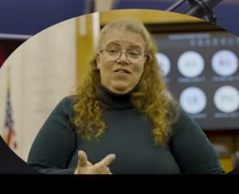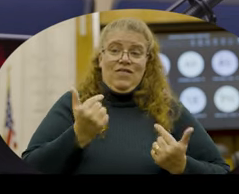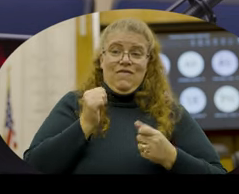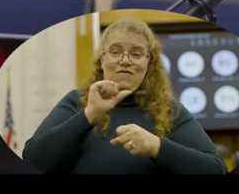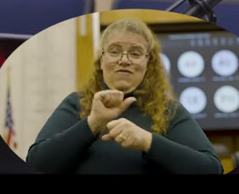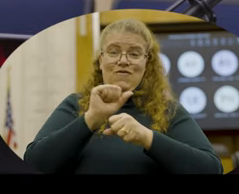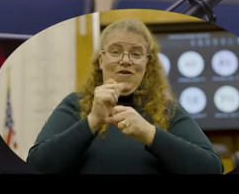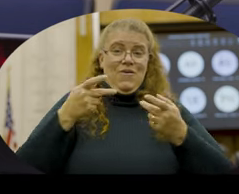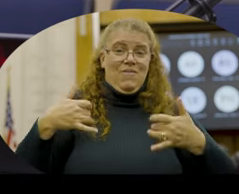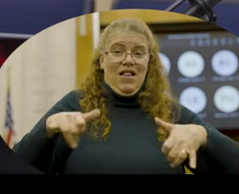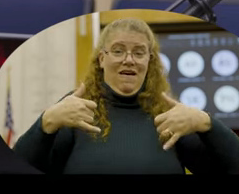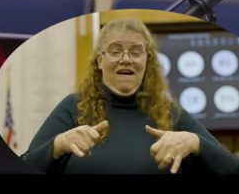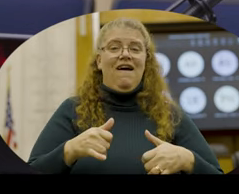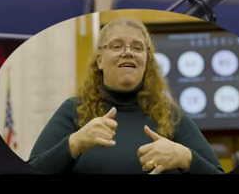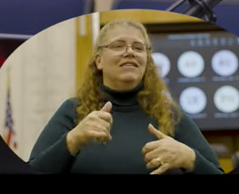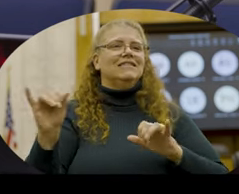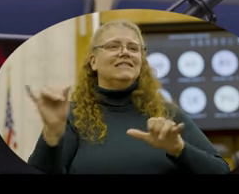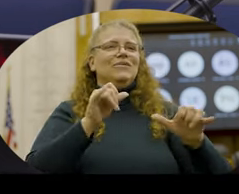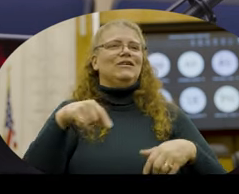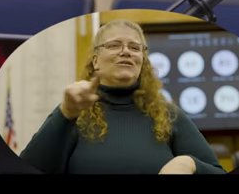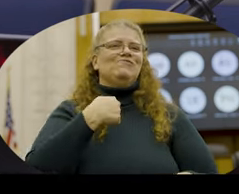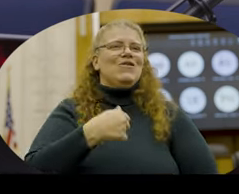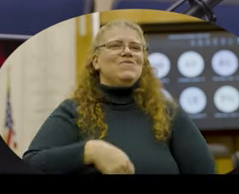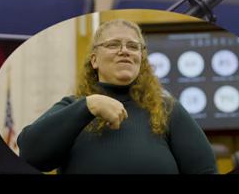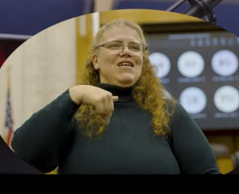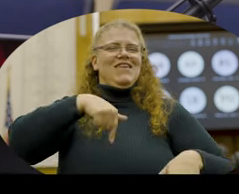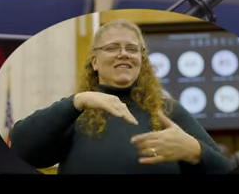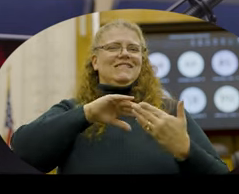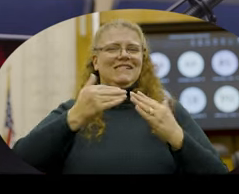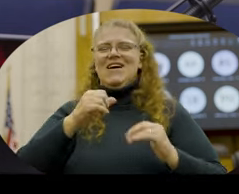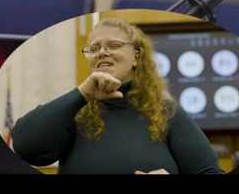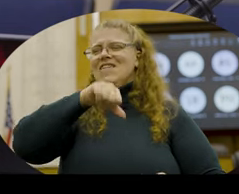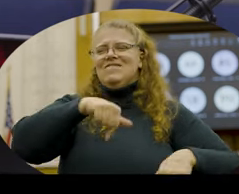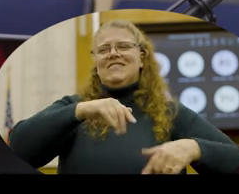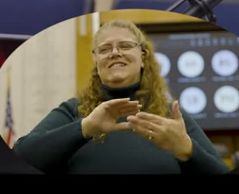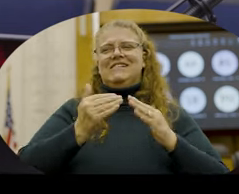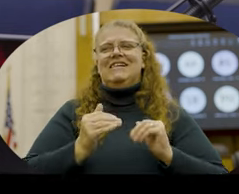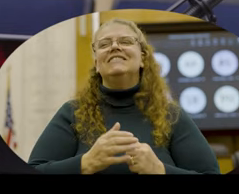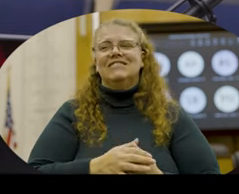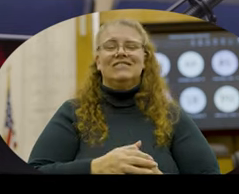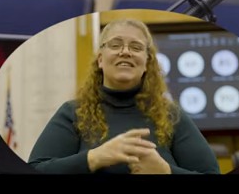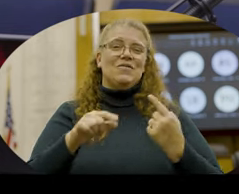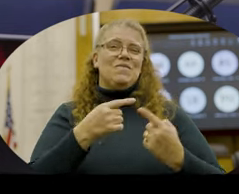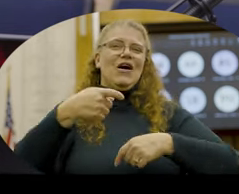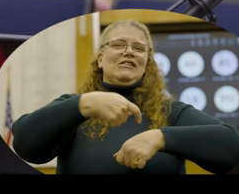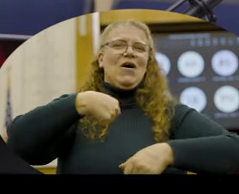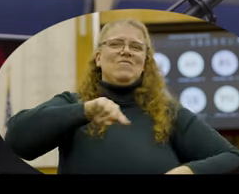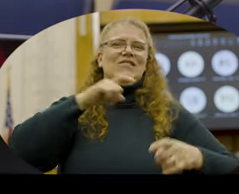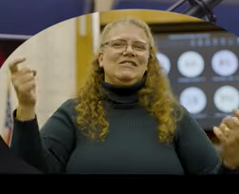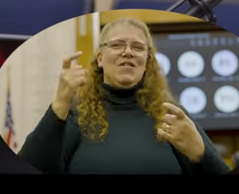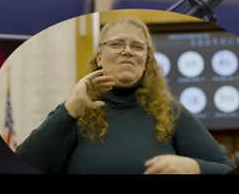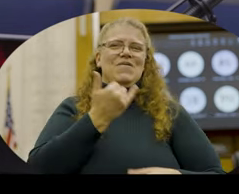city employees as well. These investments in our employees ensure we can continue to provide better services for our